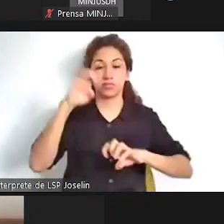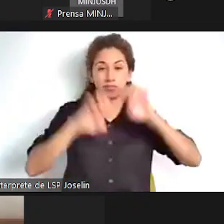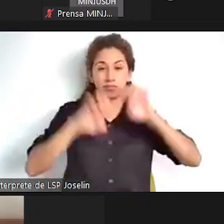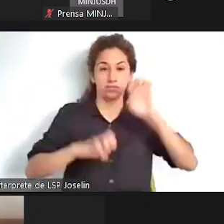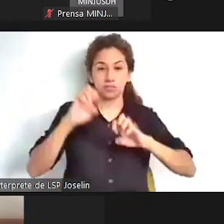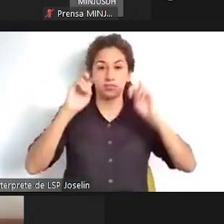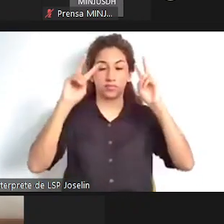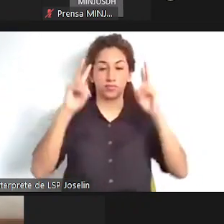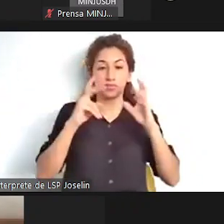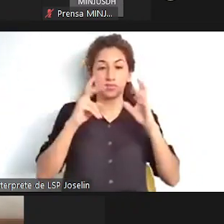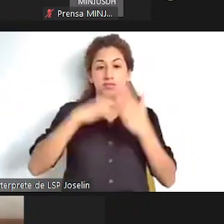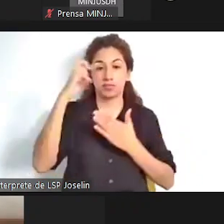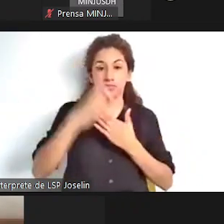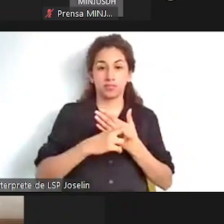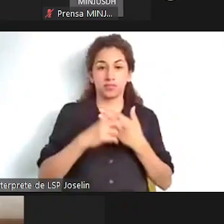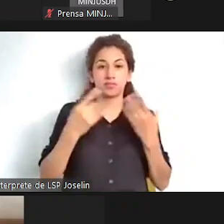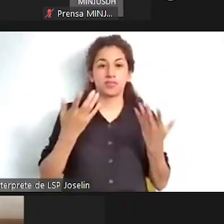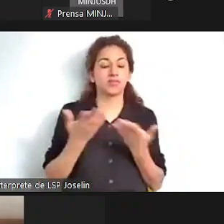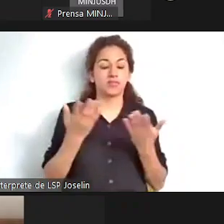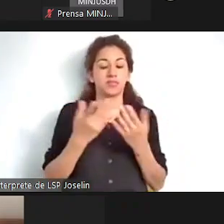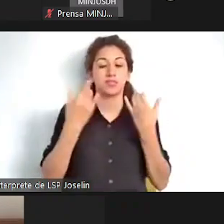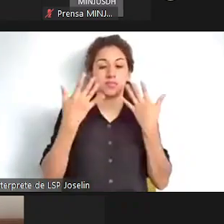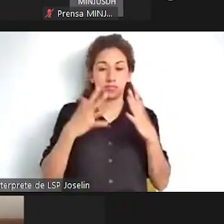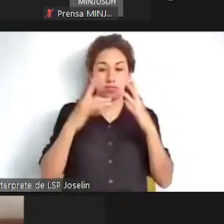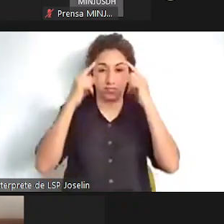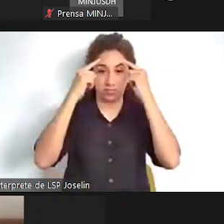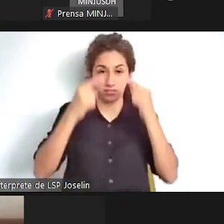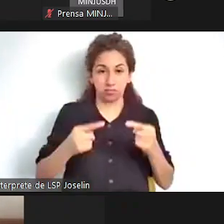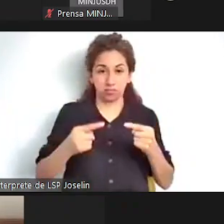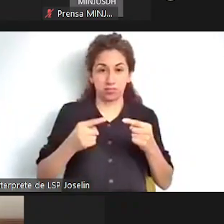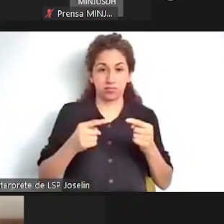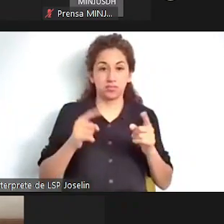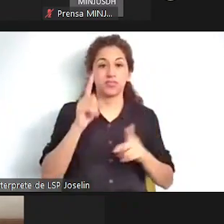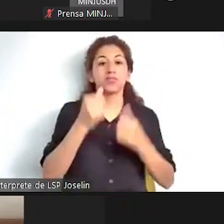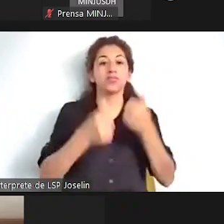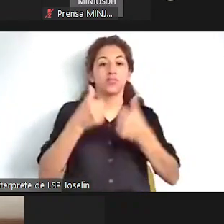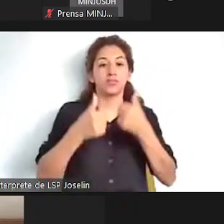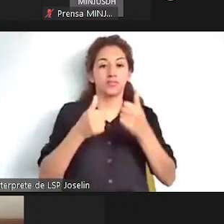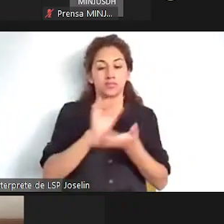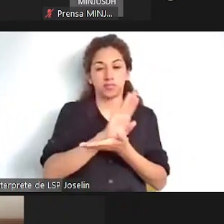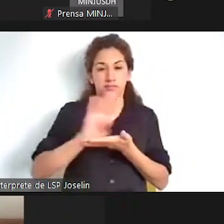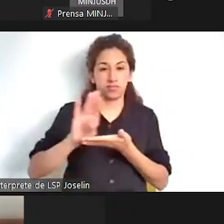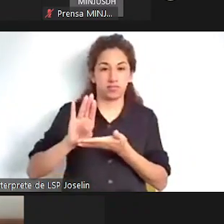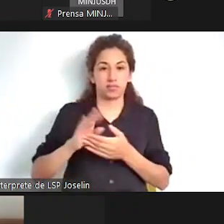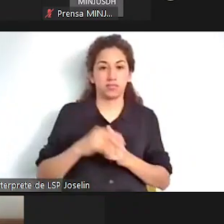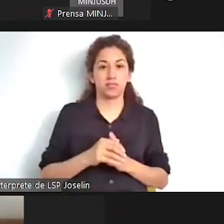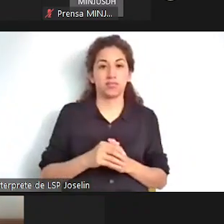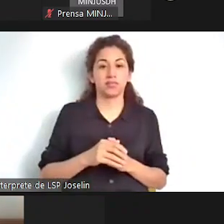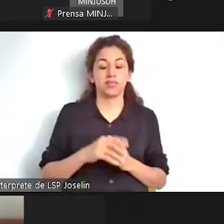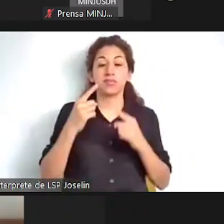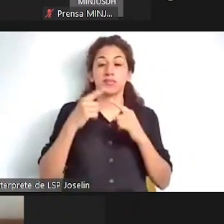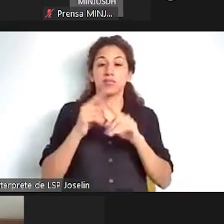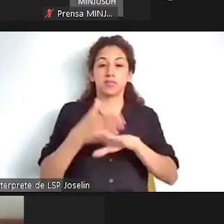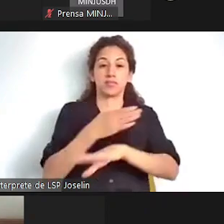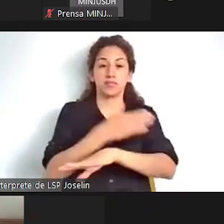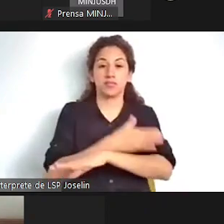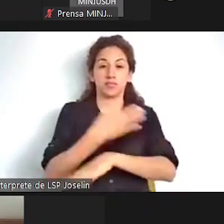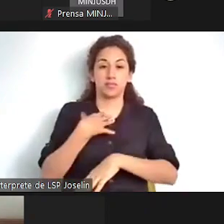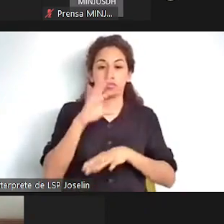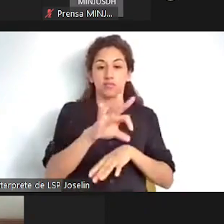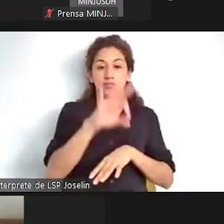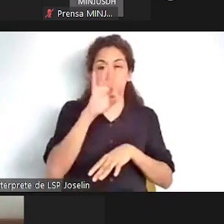on labor and peru and i would like to speak about what was considered and what was left